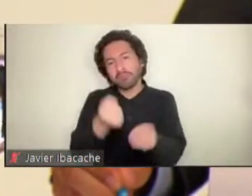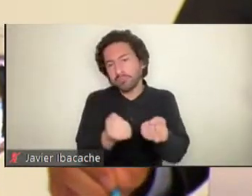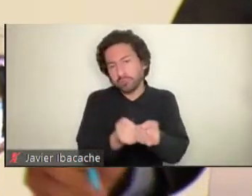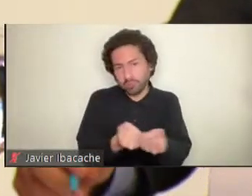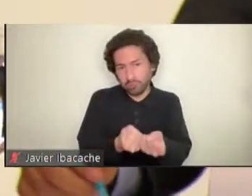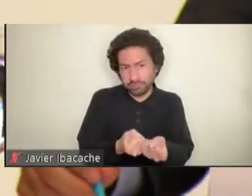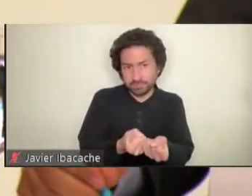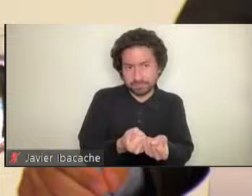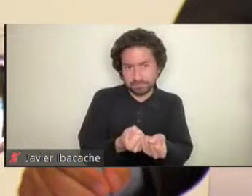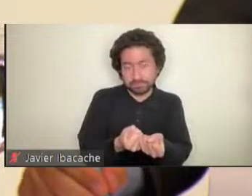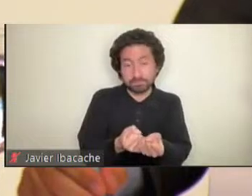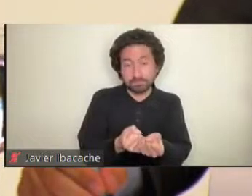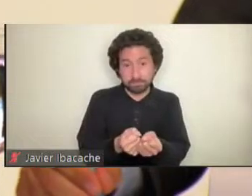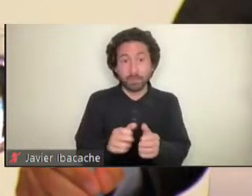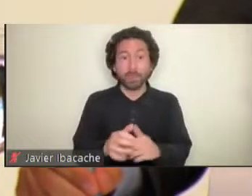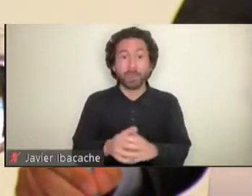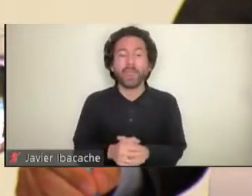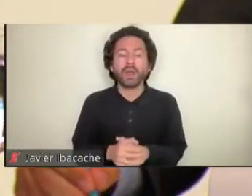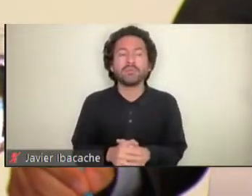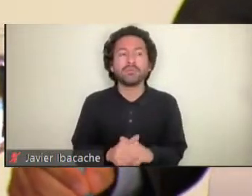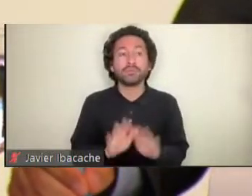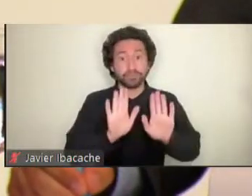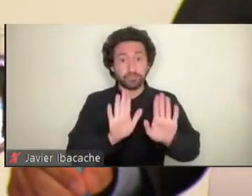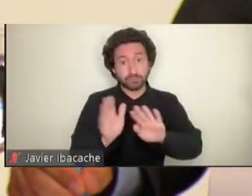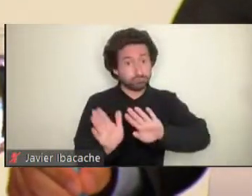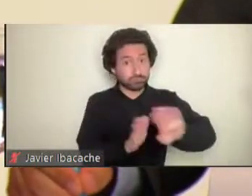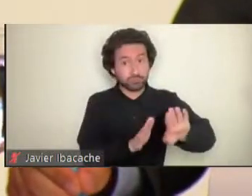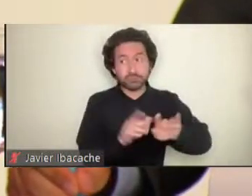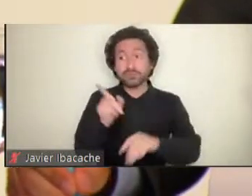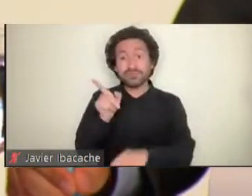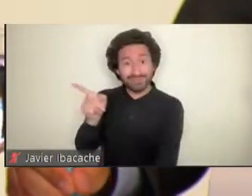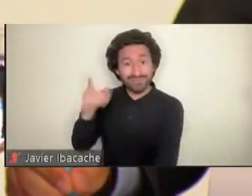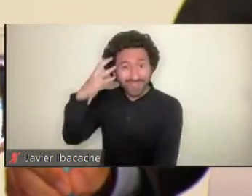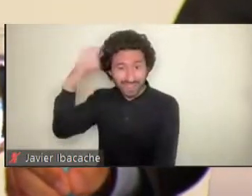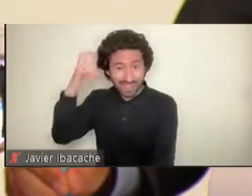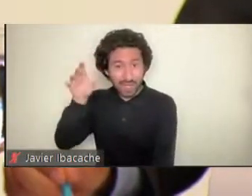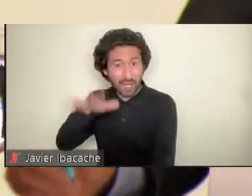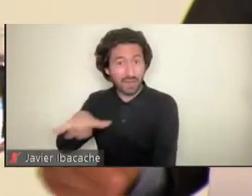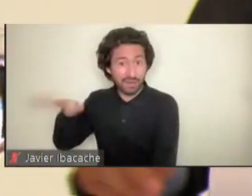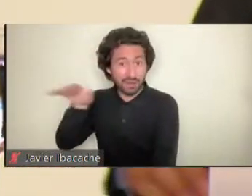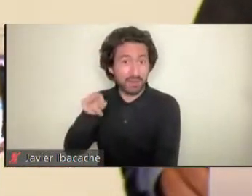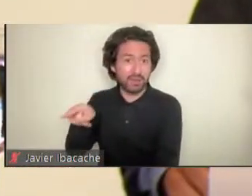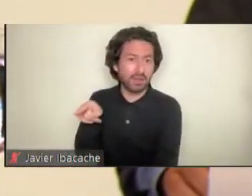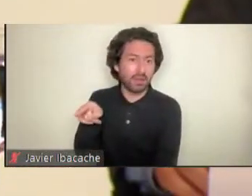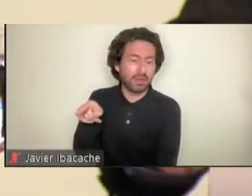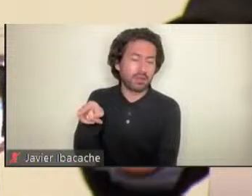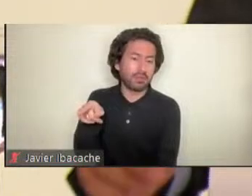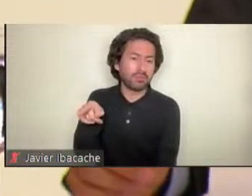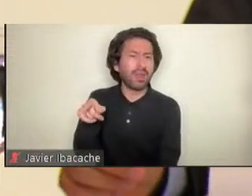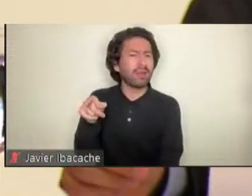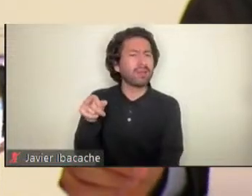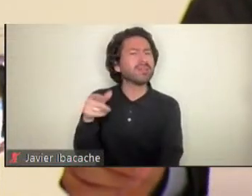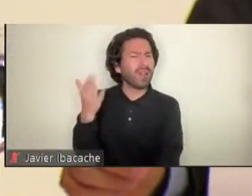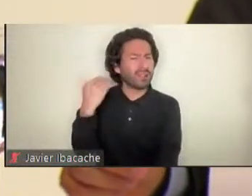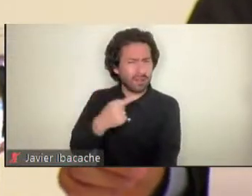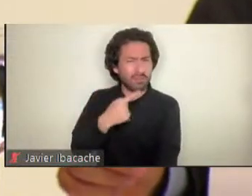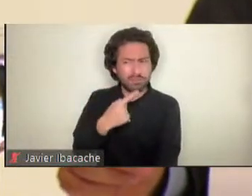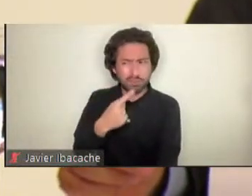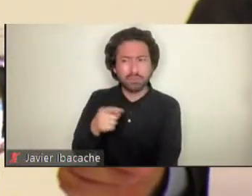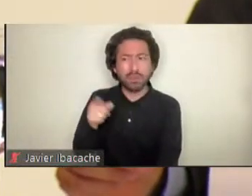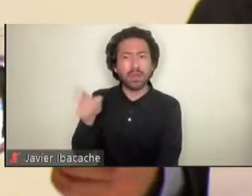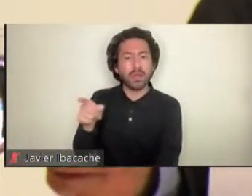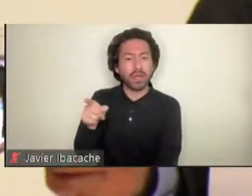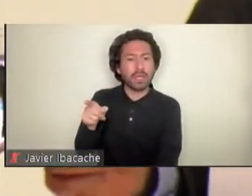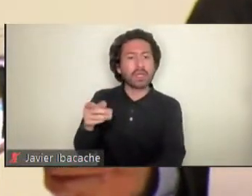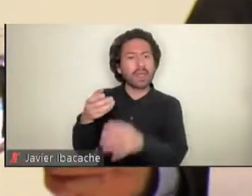the support by the government. This on the one hand. On the hand of the state, we find that there is